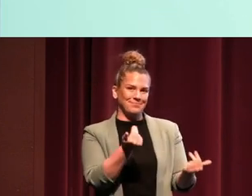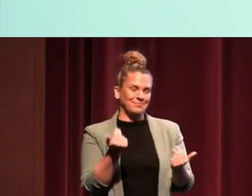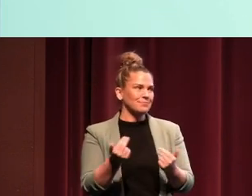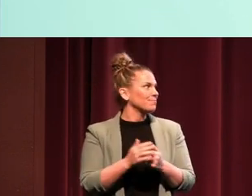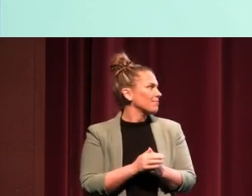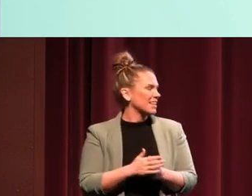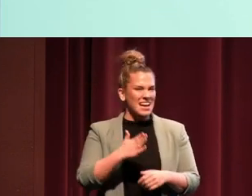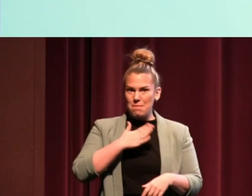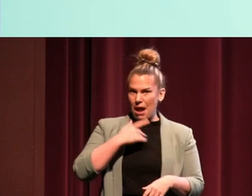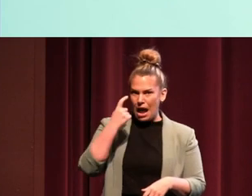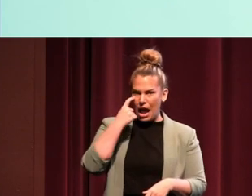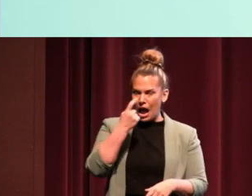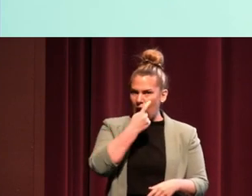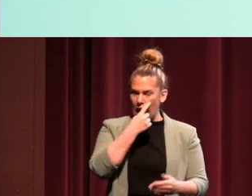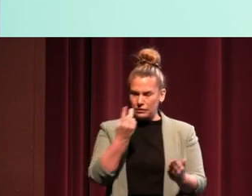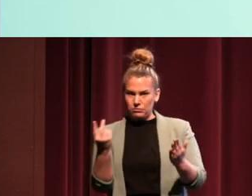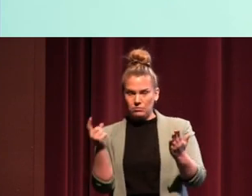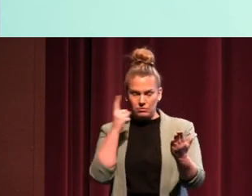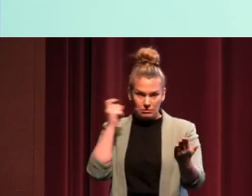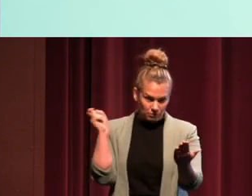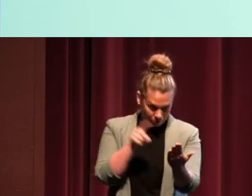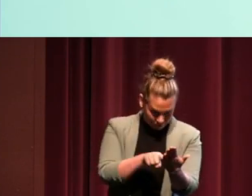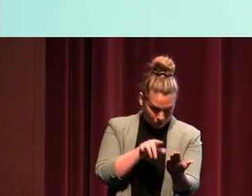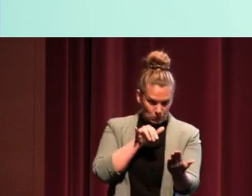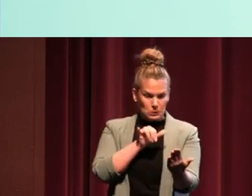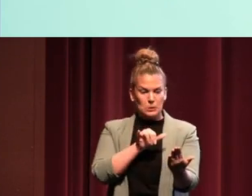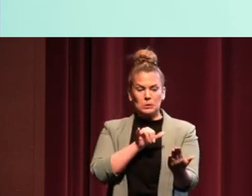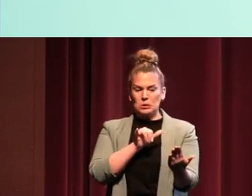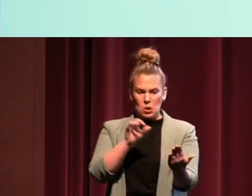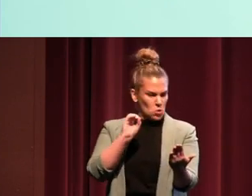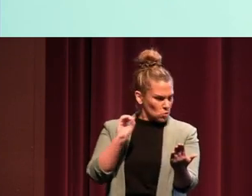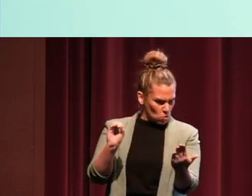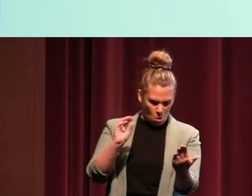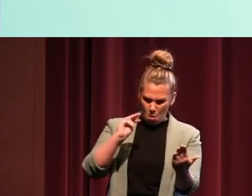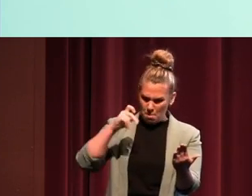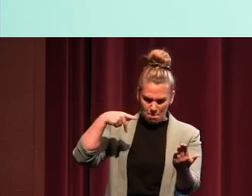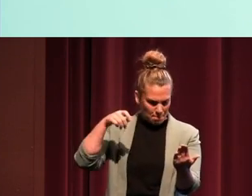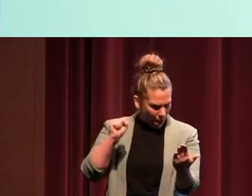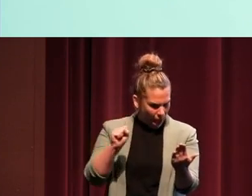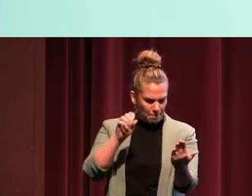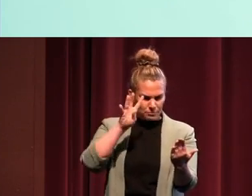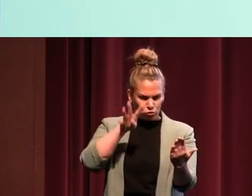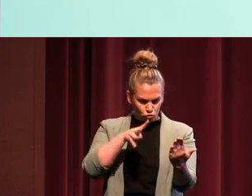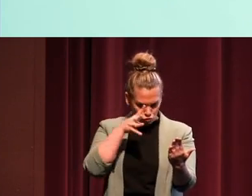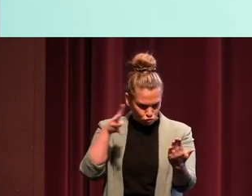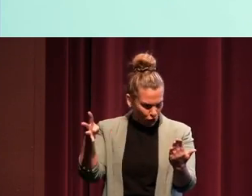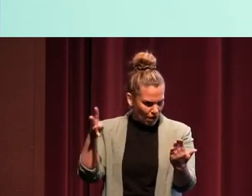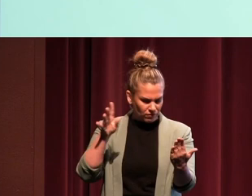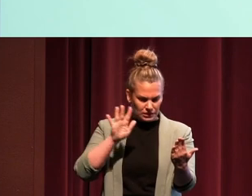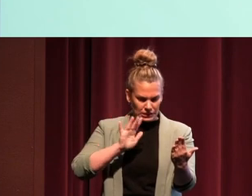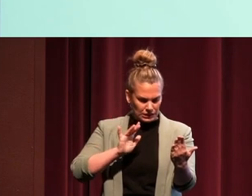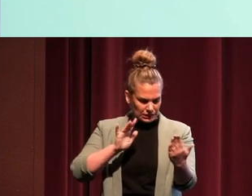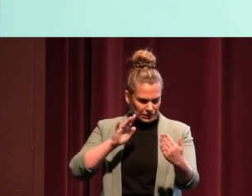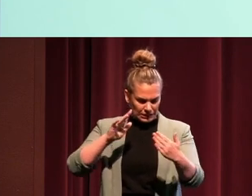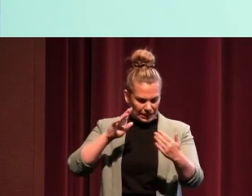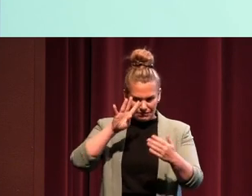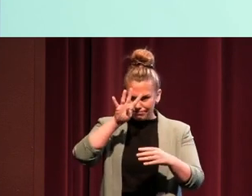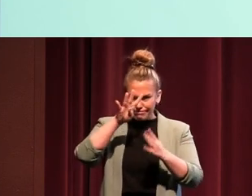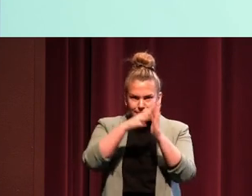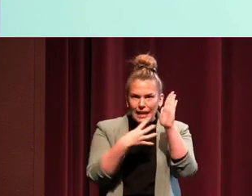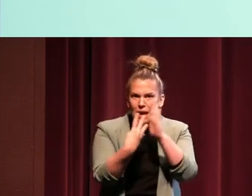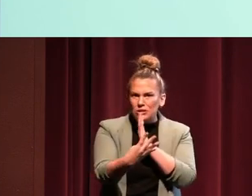My eye is immediately locked on these lines. Maps, graphs, tables are not recommended. I want you to know